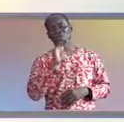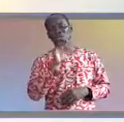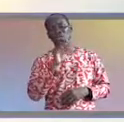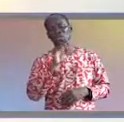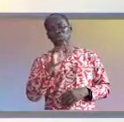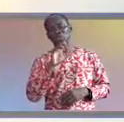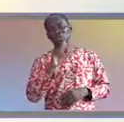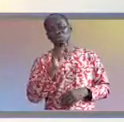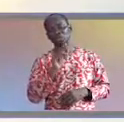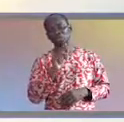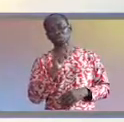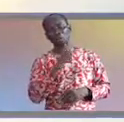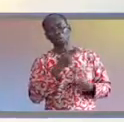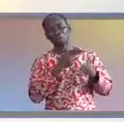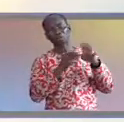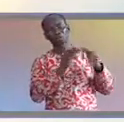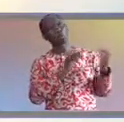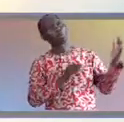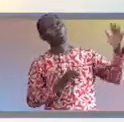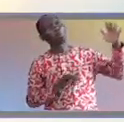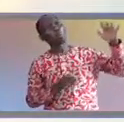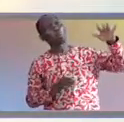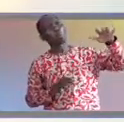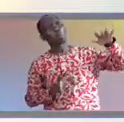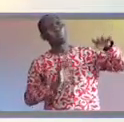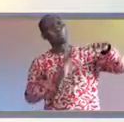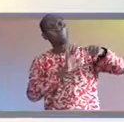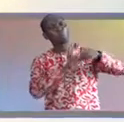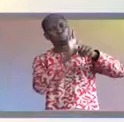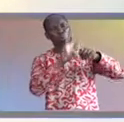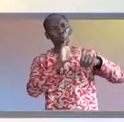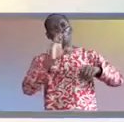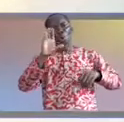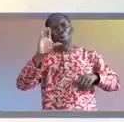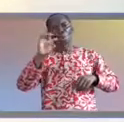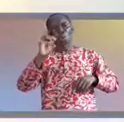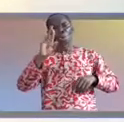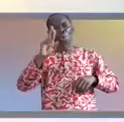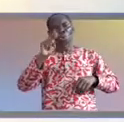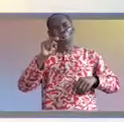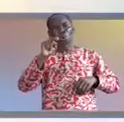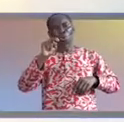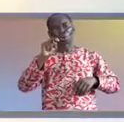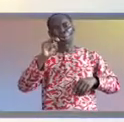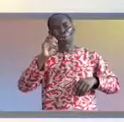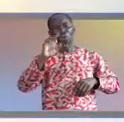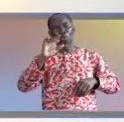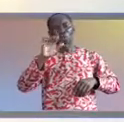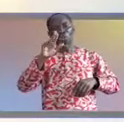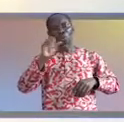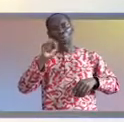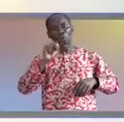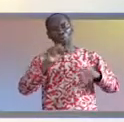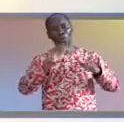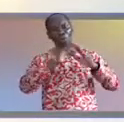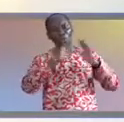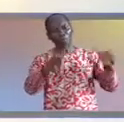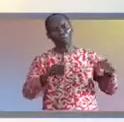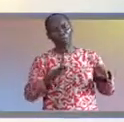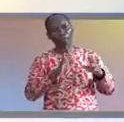na ɔne wɔn ahyia na ɔmotwɛn Peter na Peter bɛduru hɔ na ɔka Nyankopɔn asɛm kyerɛ wɔn enti mmerɛ a Honhom